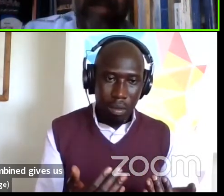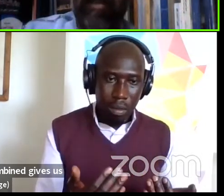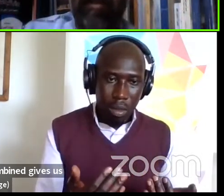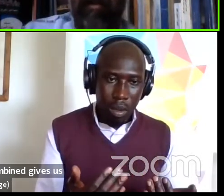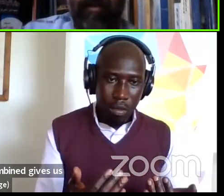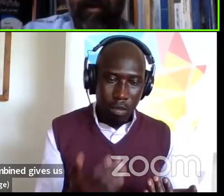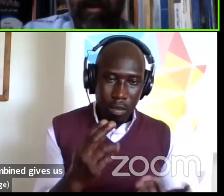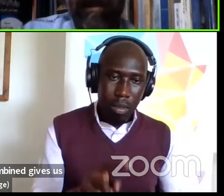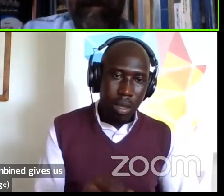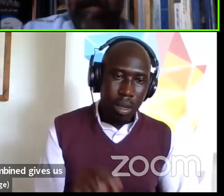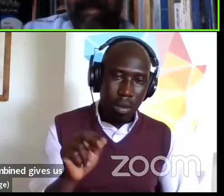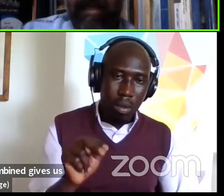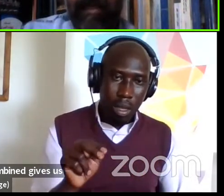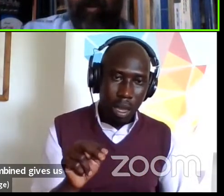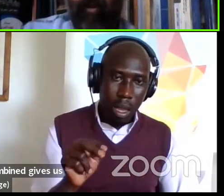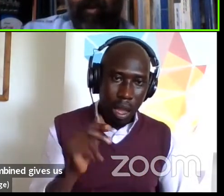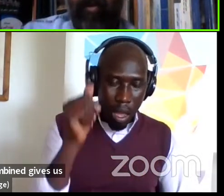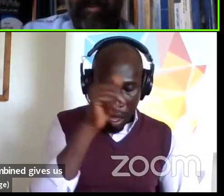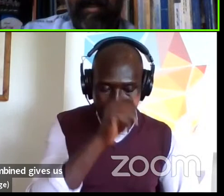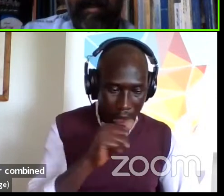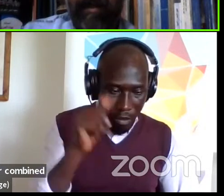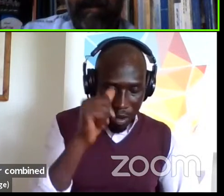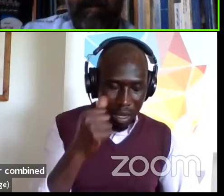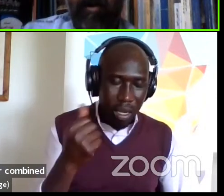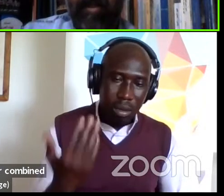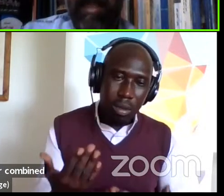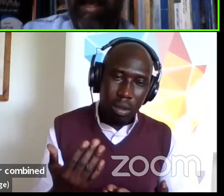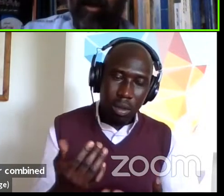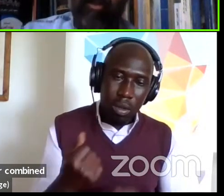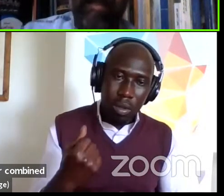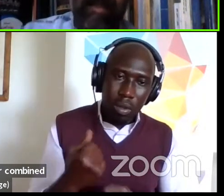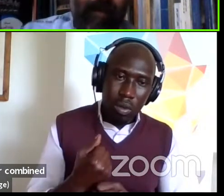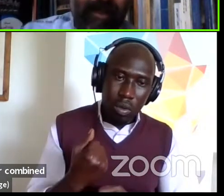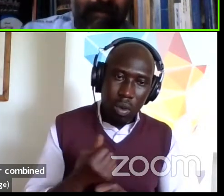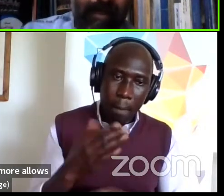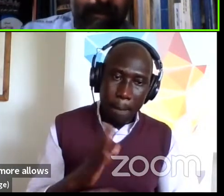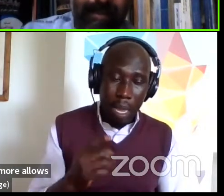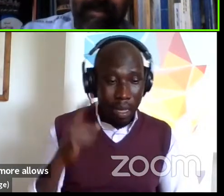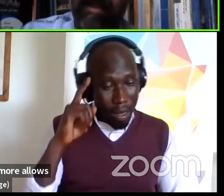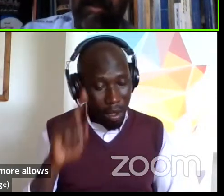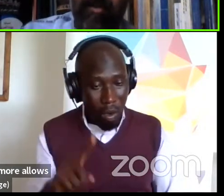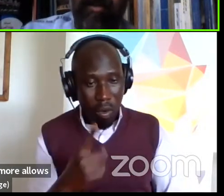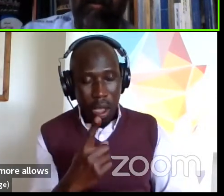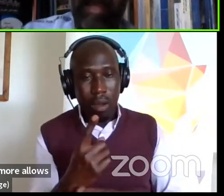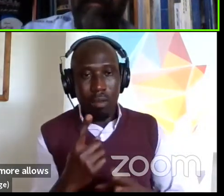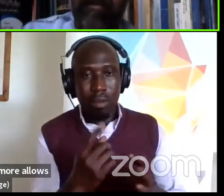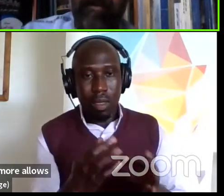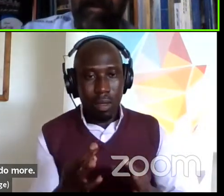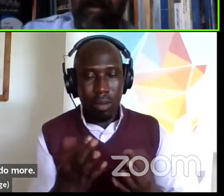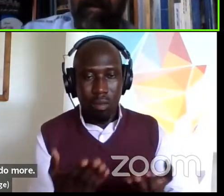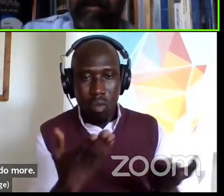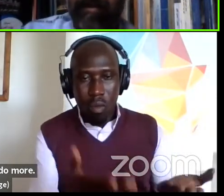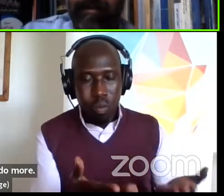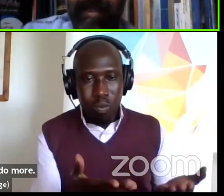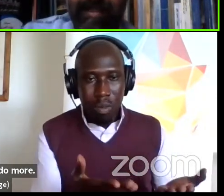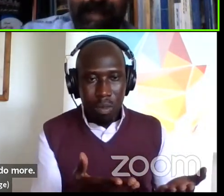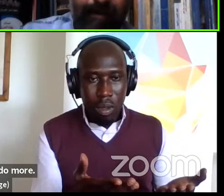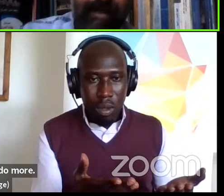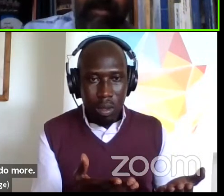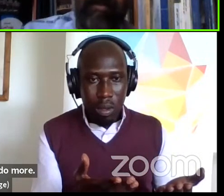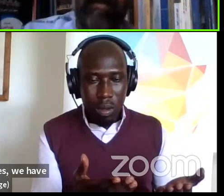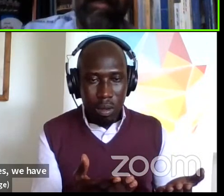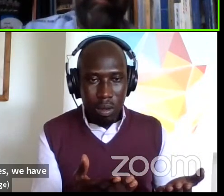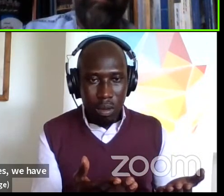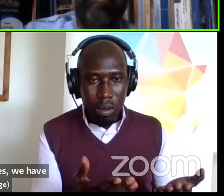North Africa to do more. And also, I think one of the important issues we have to work on to raise